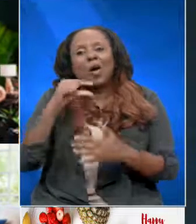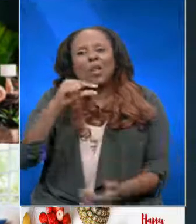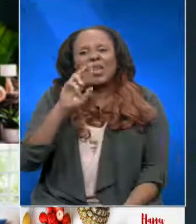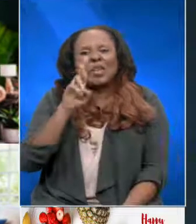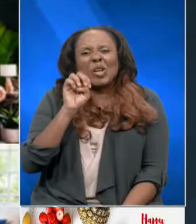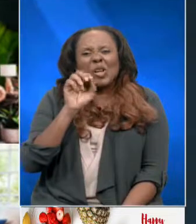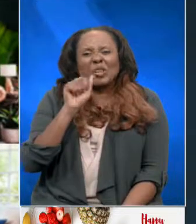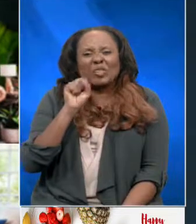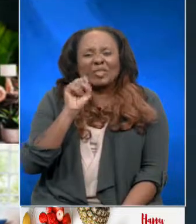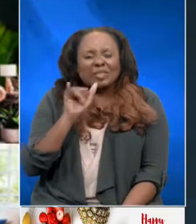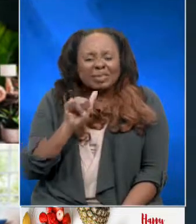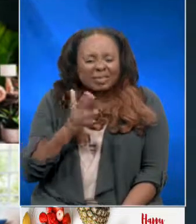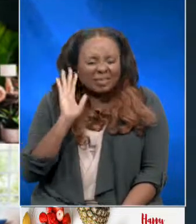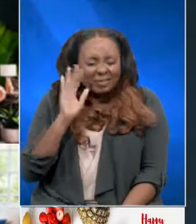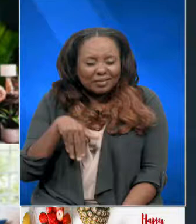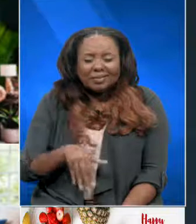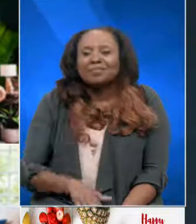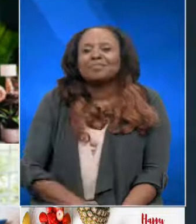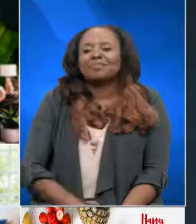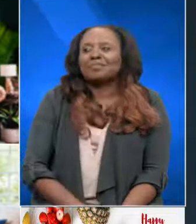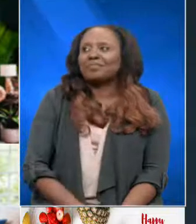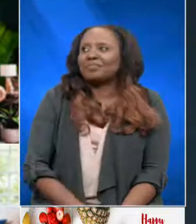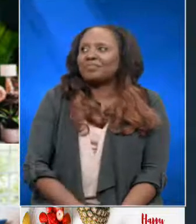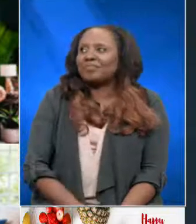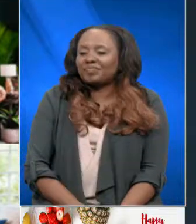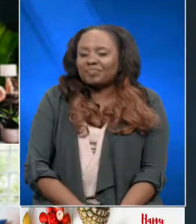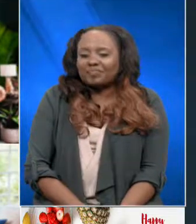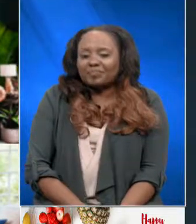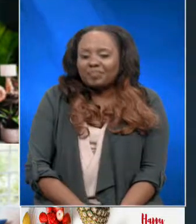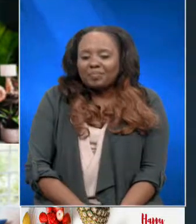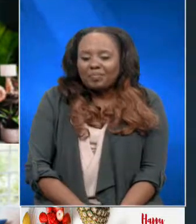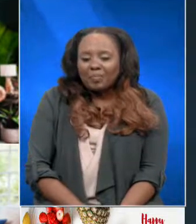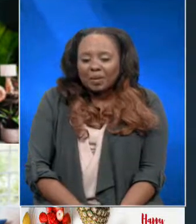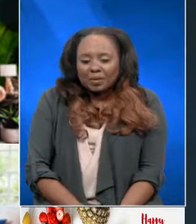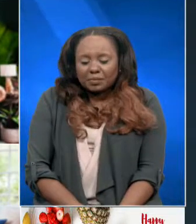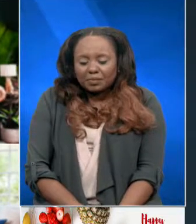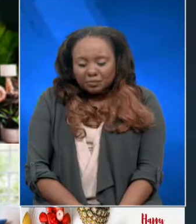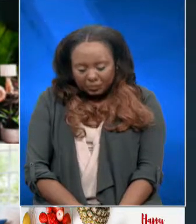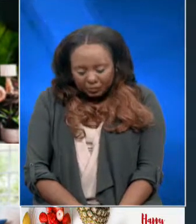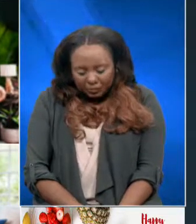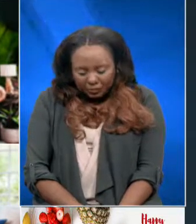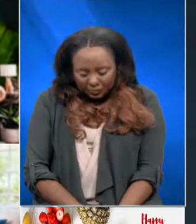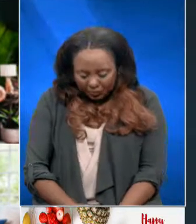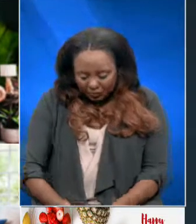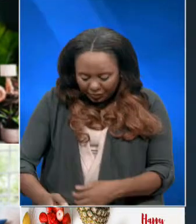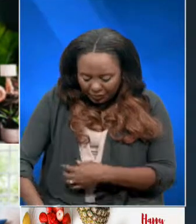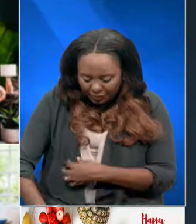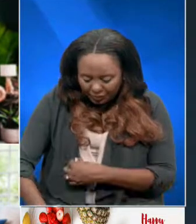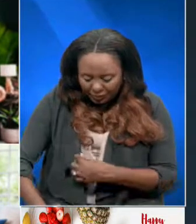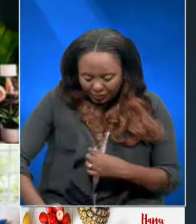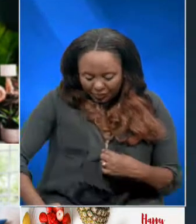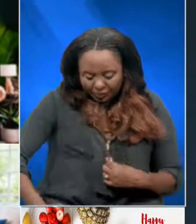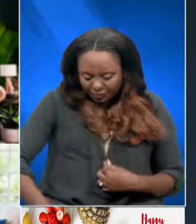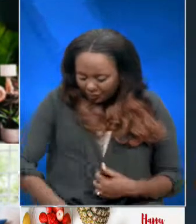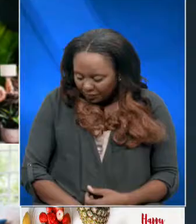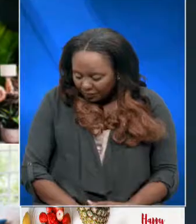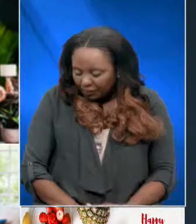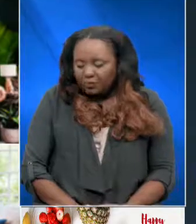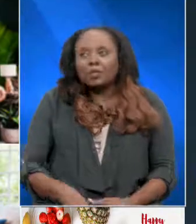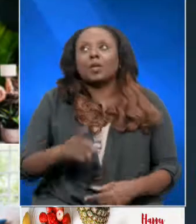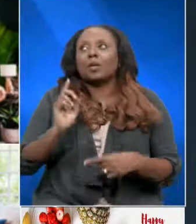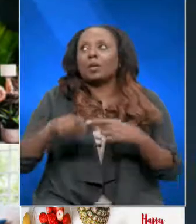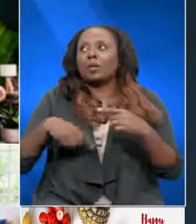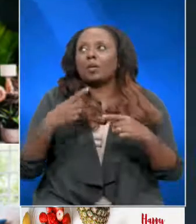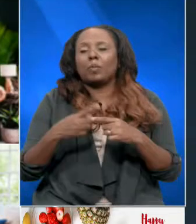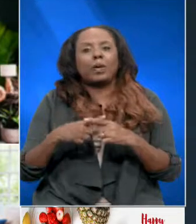find out from you, when nutritionists in Barbados get together, what do they discuss as